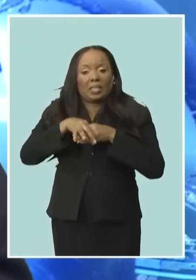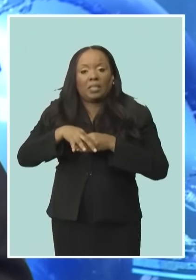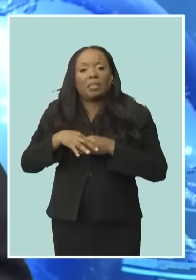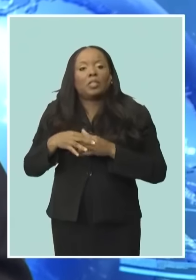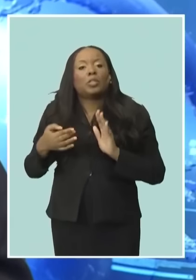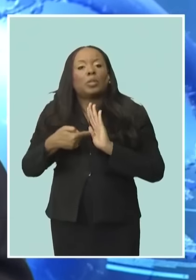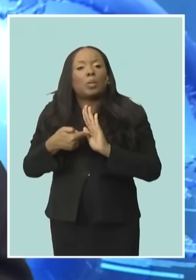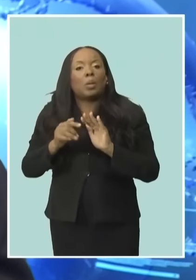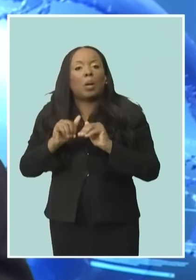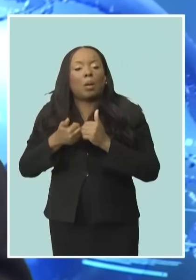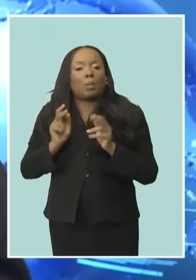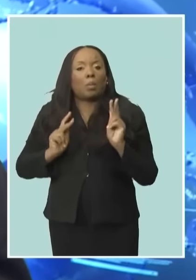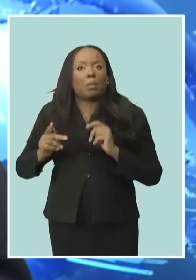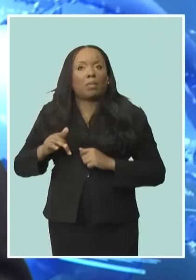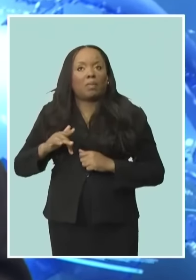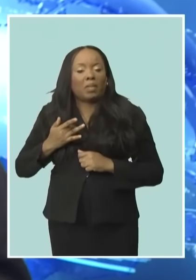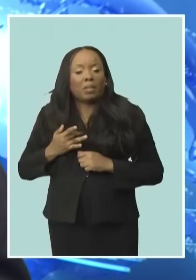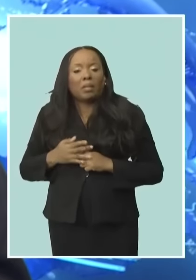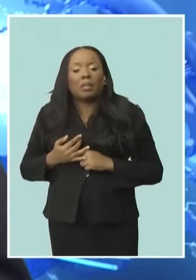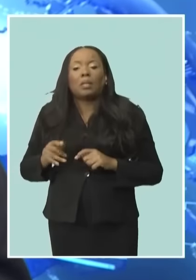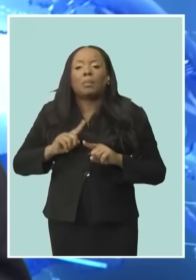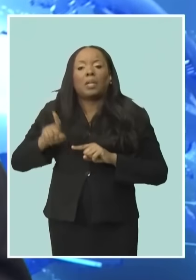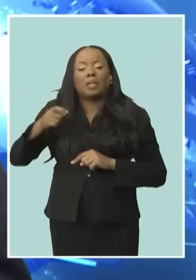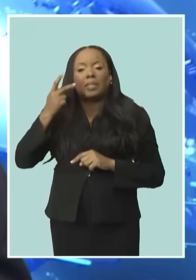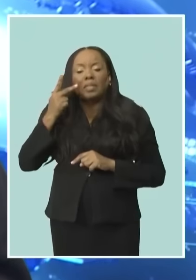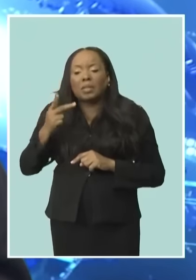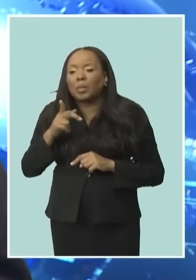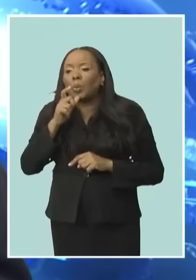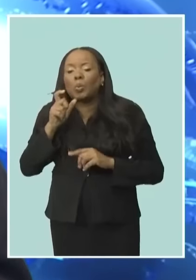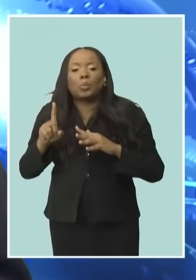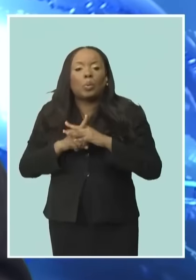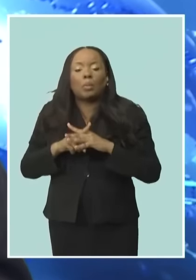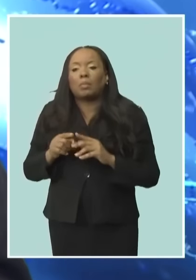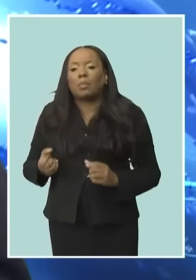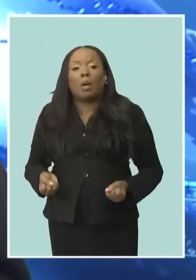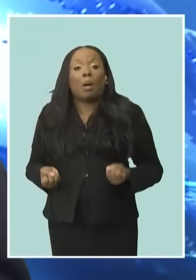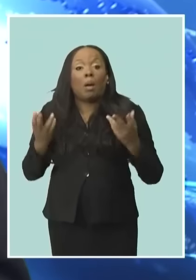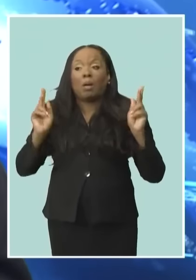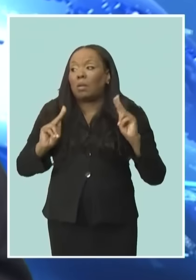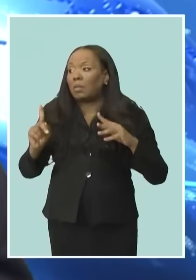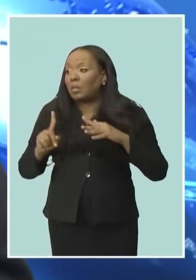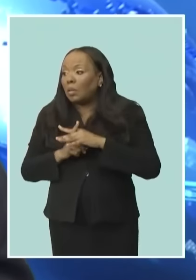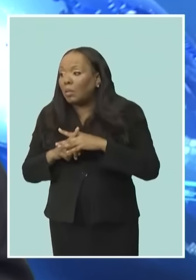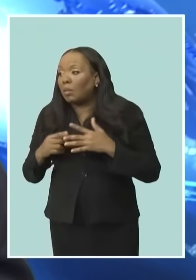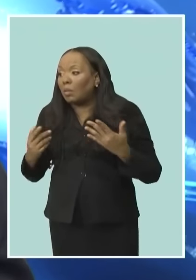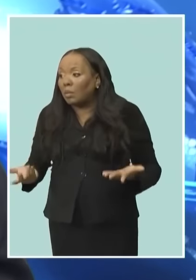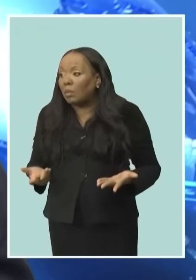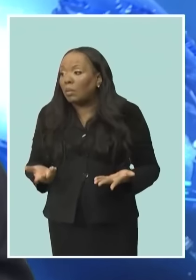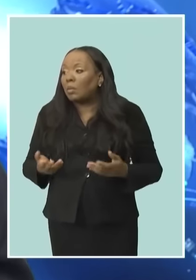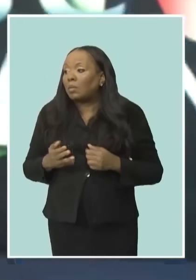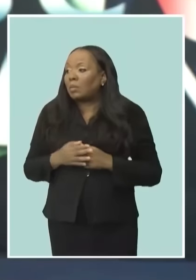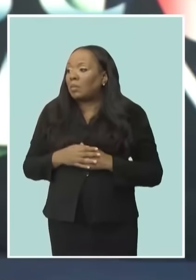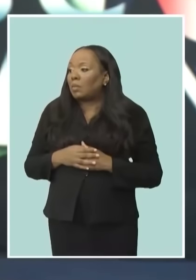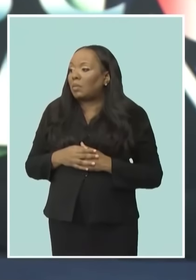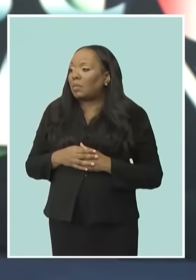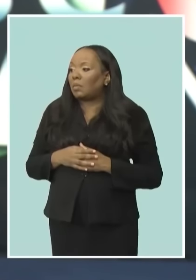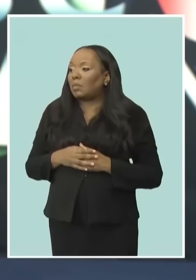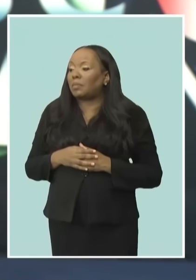feel, but I think we have to look at things like turnout and certainly the size of the margin that if it is maintained previously.